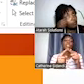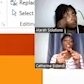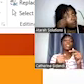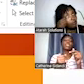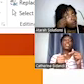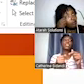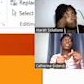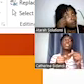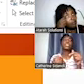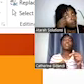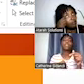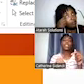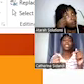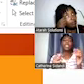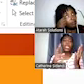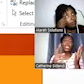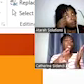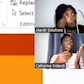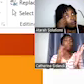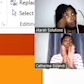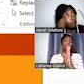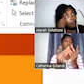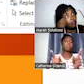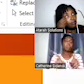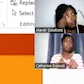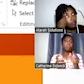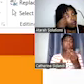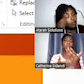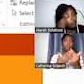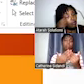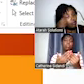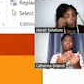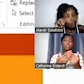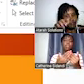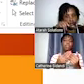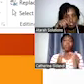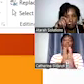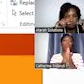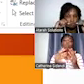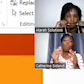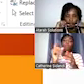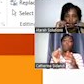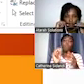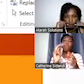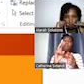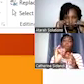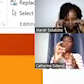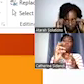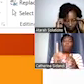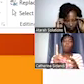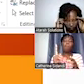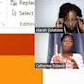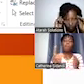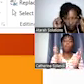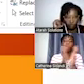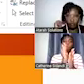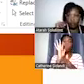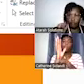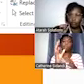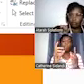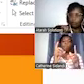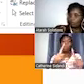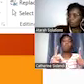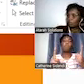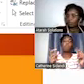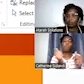also reading books. There's a lot of books that, like the ones written by David Gottman or the 5 languages of love. They